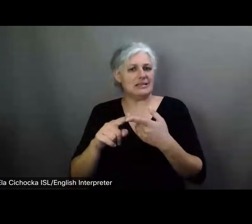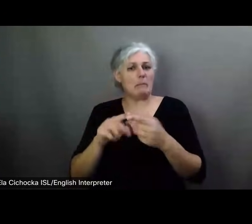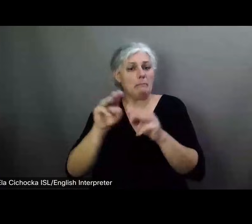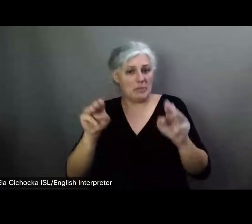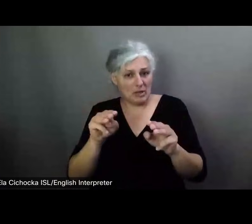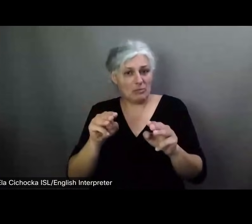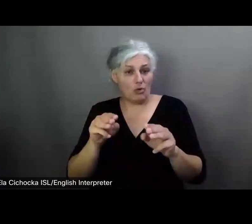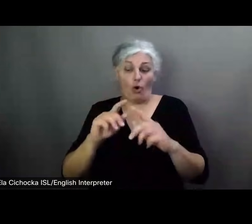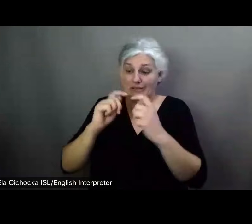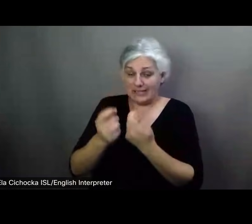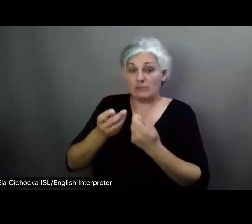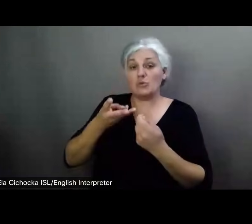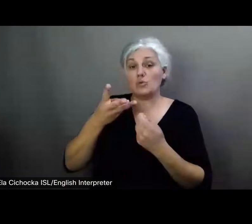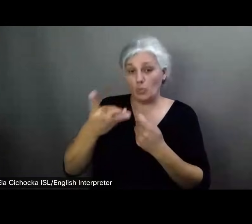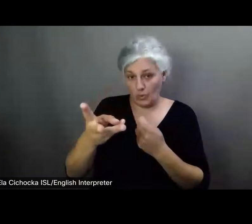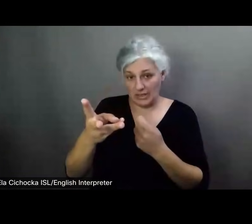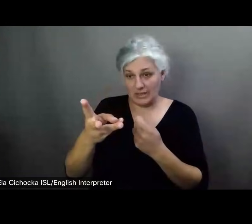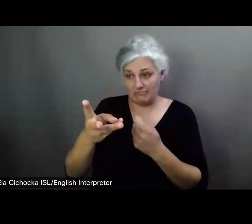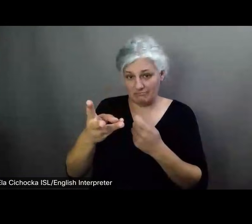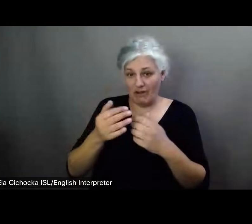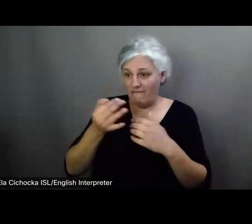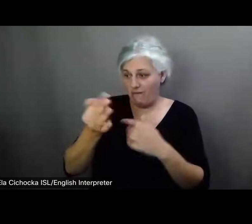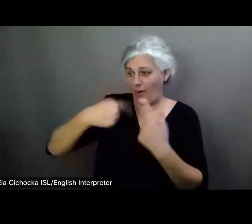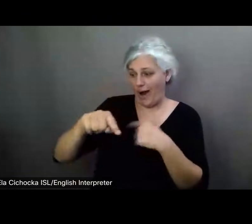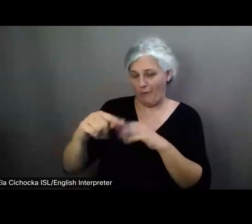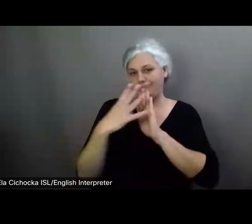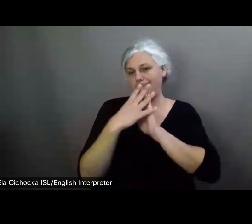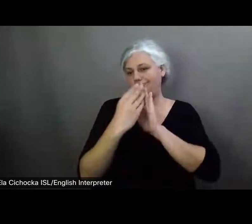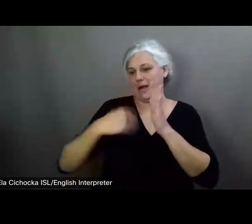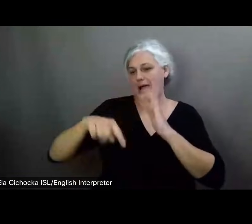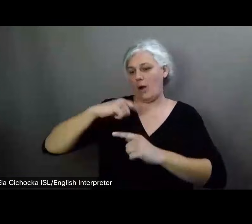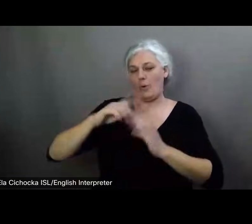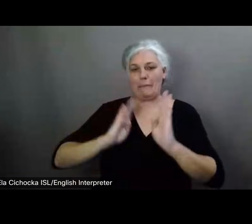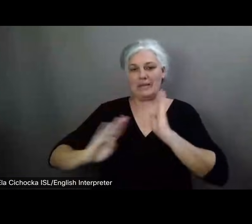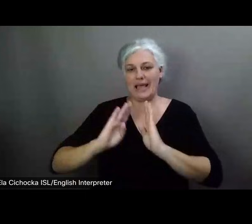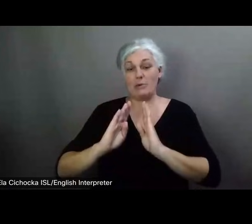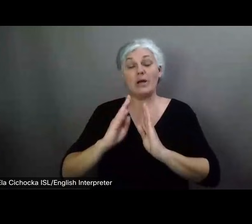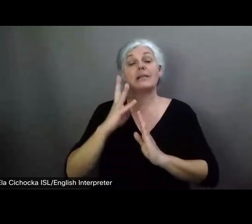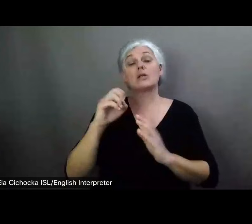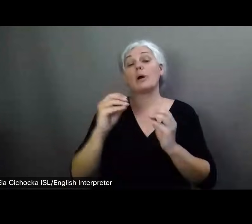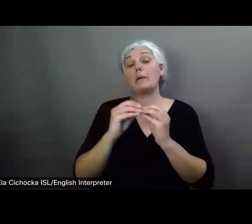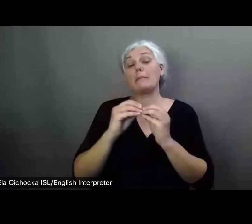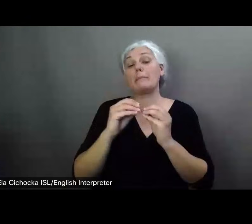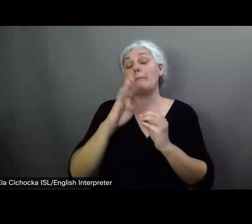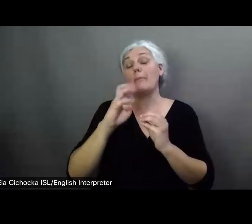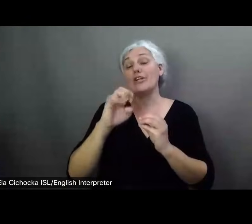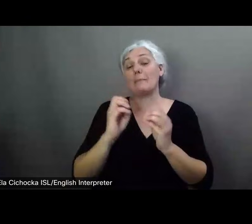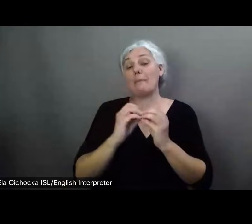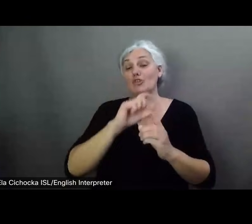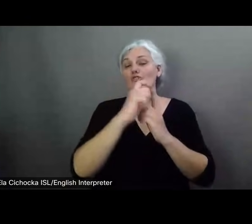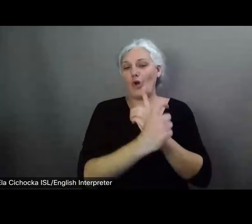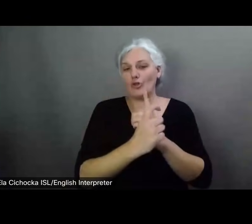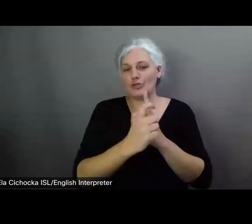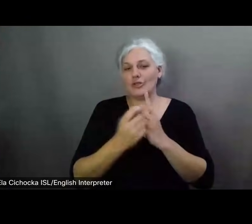our teams will follow our behaviours. And that again goes back to Bernie's point about culture. It involves leadership in every setting and